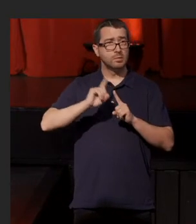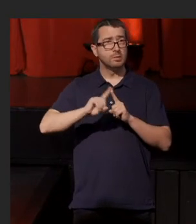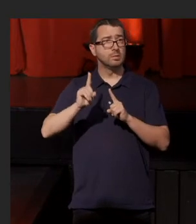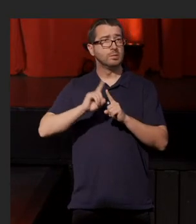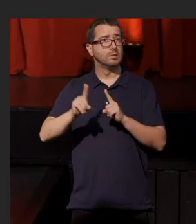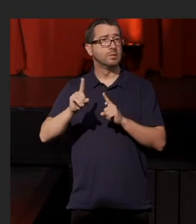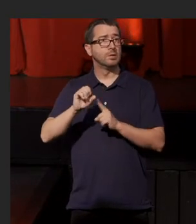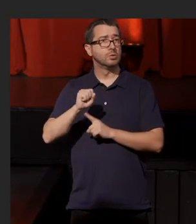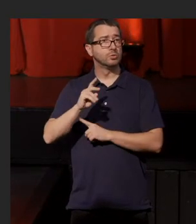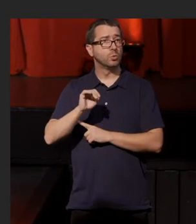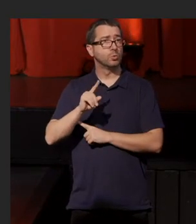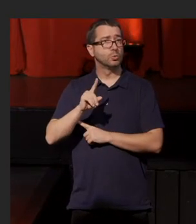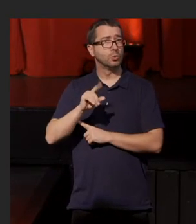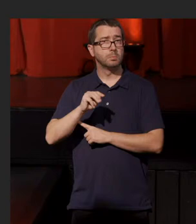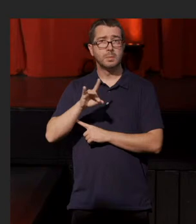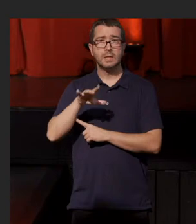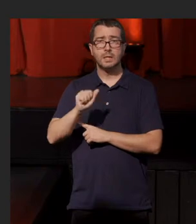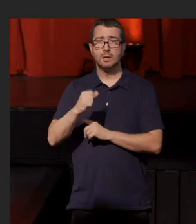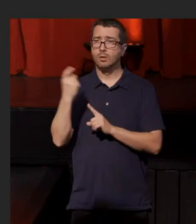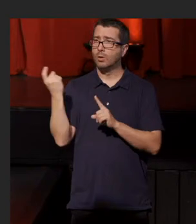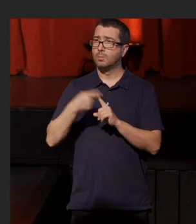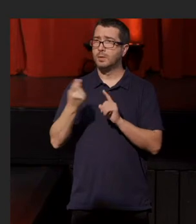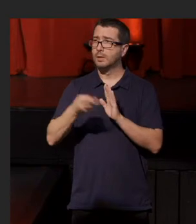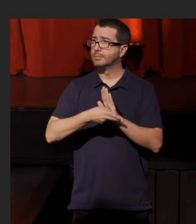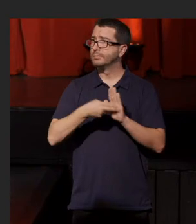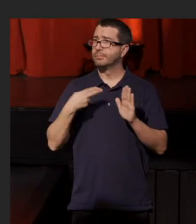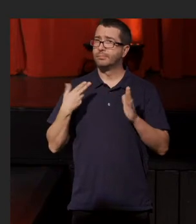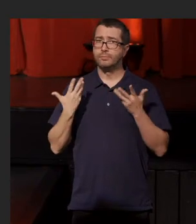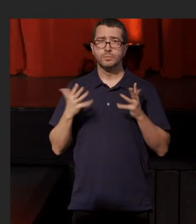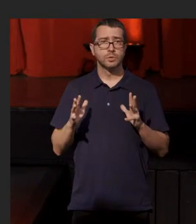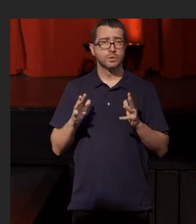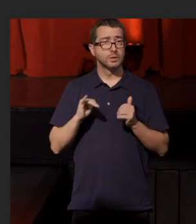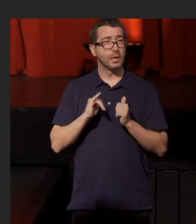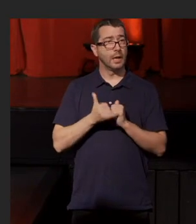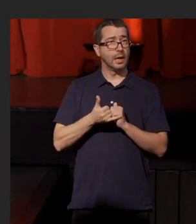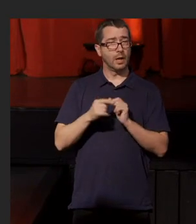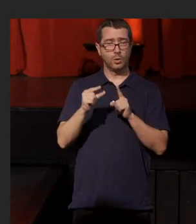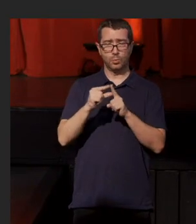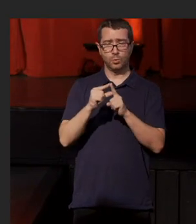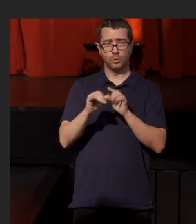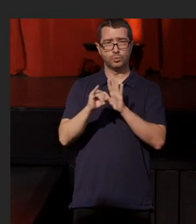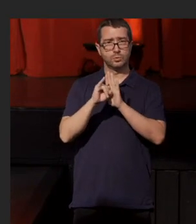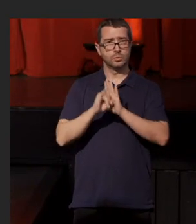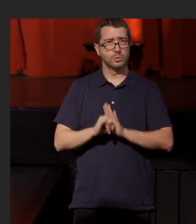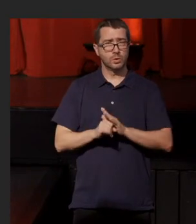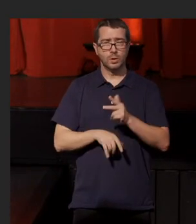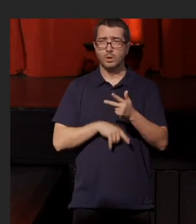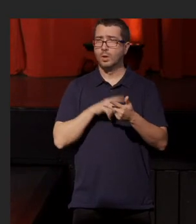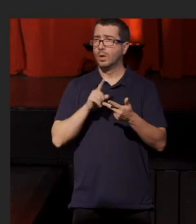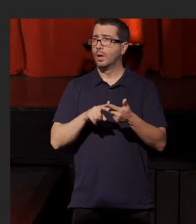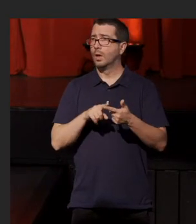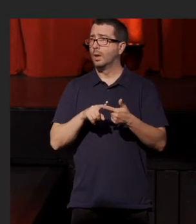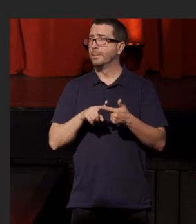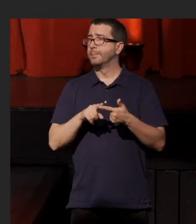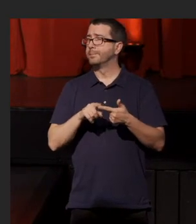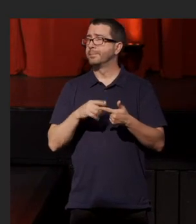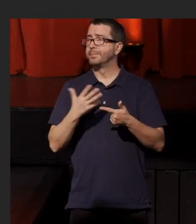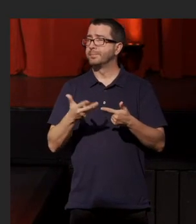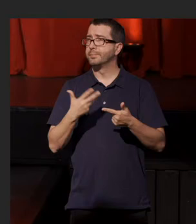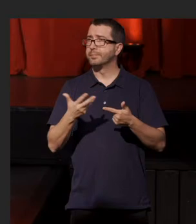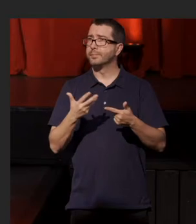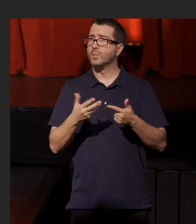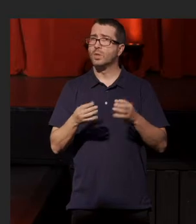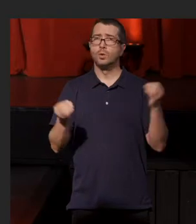been automatically labeled, usually through simple keyword identification. Sometimes it's through slightly